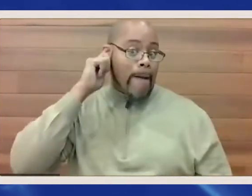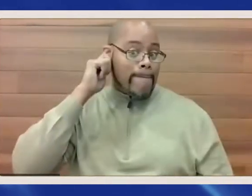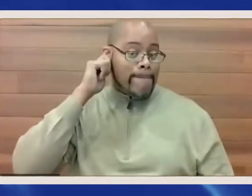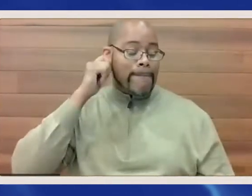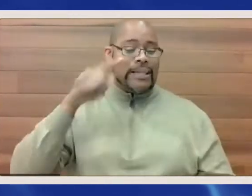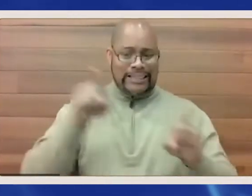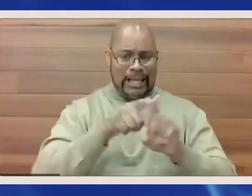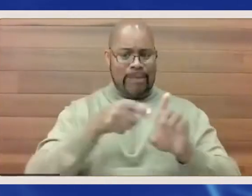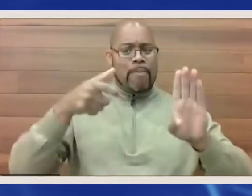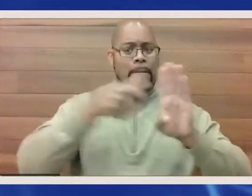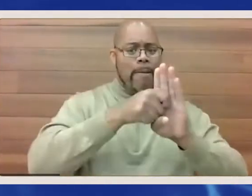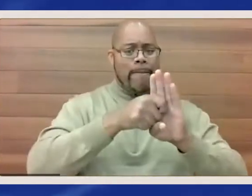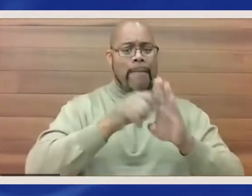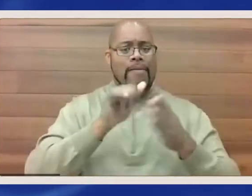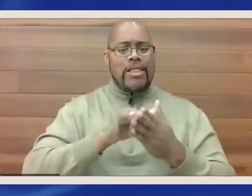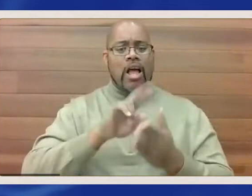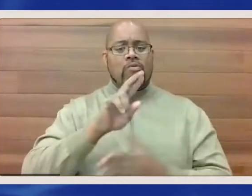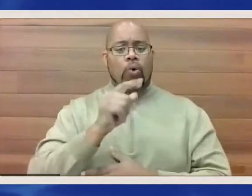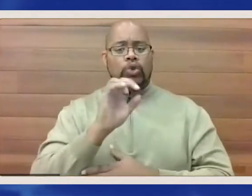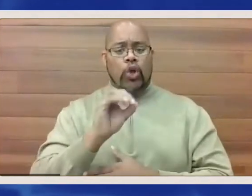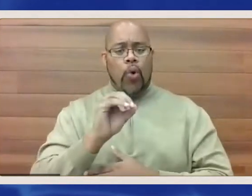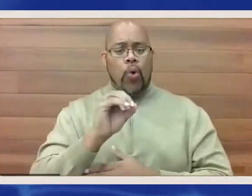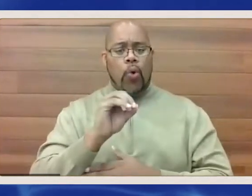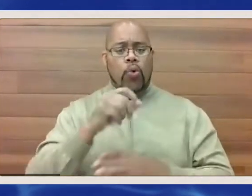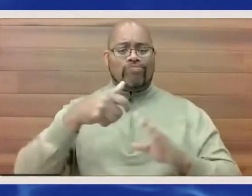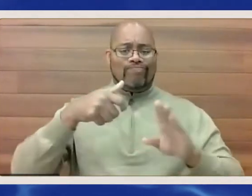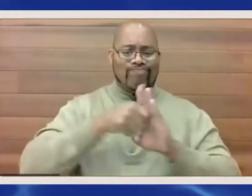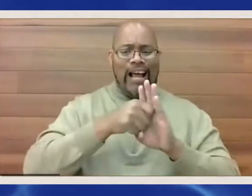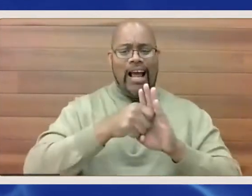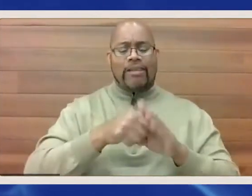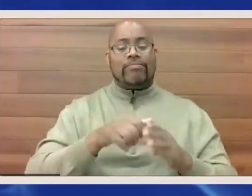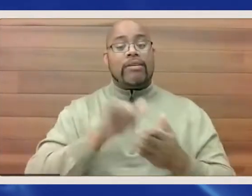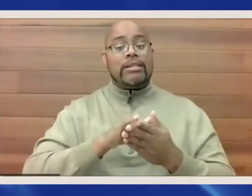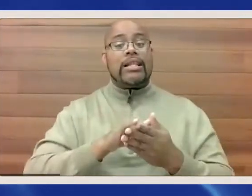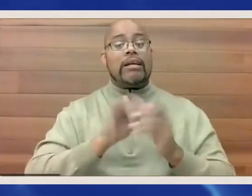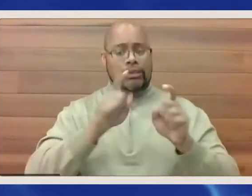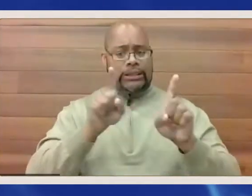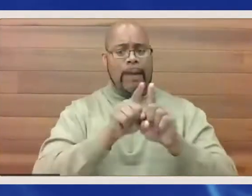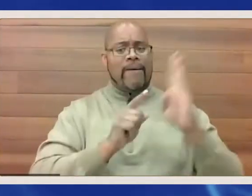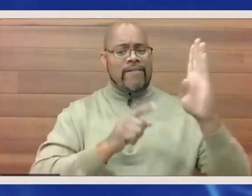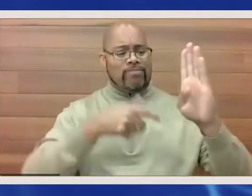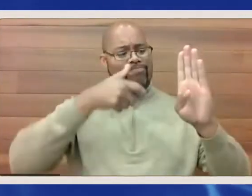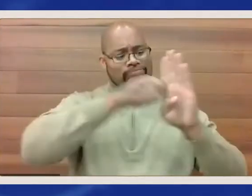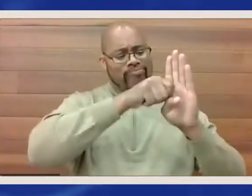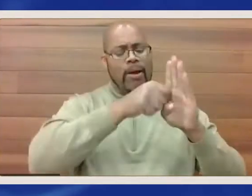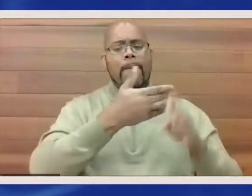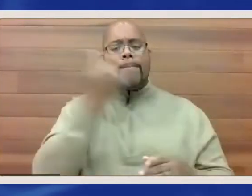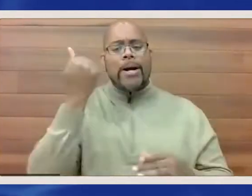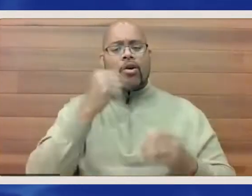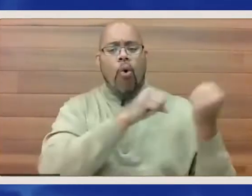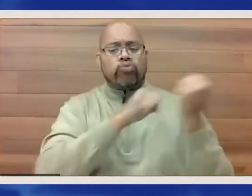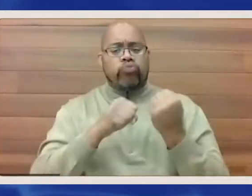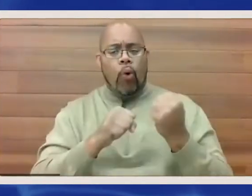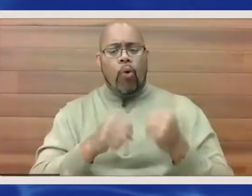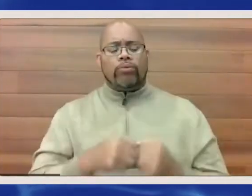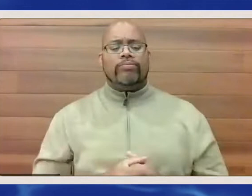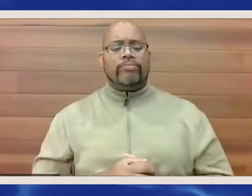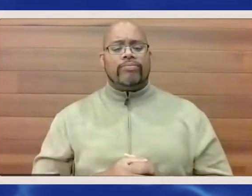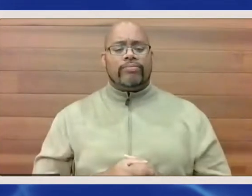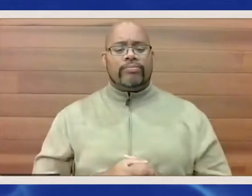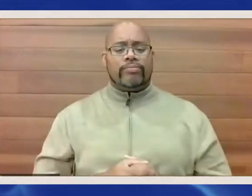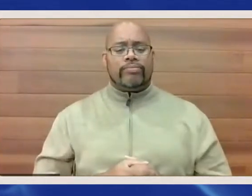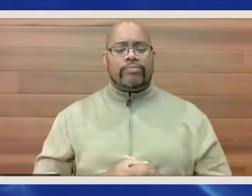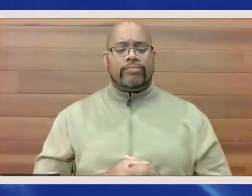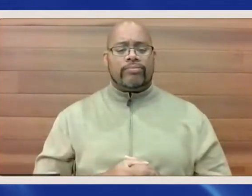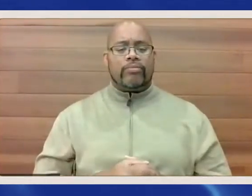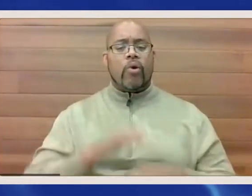called roto tags that was also applied to the dorsal fin. It had like a better hold onto the